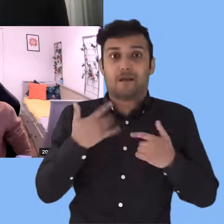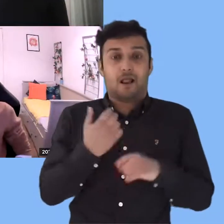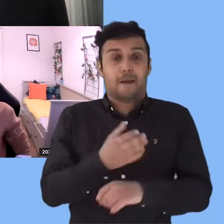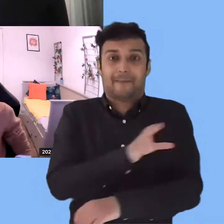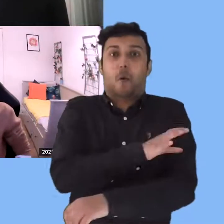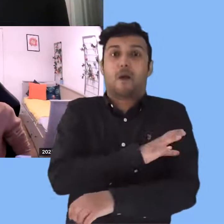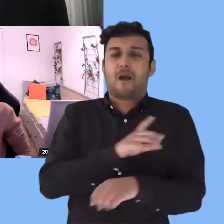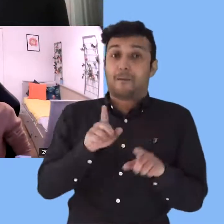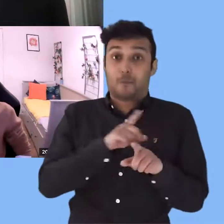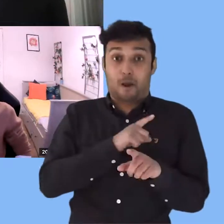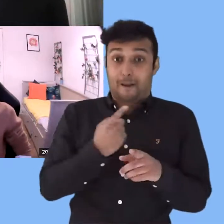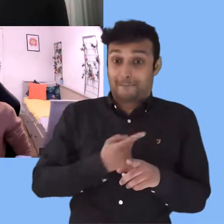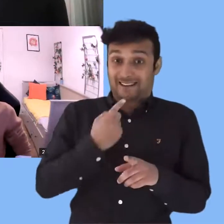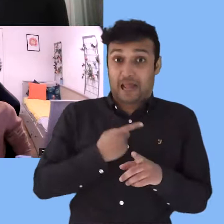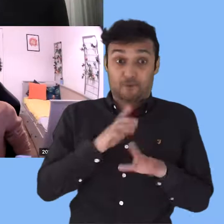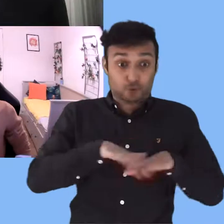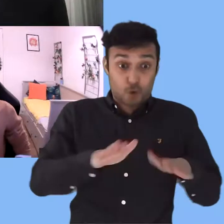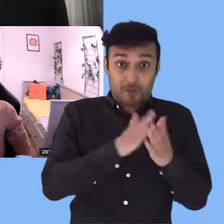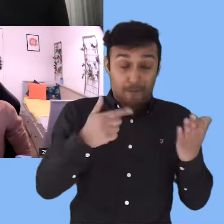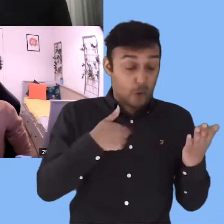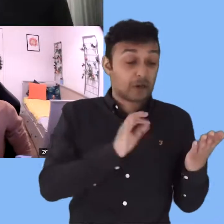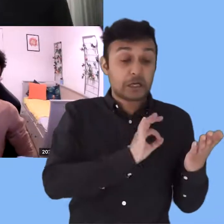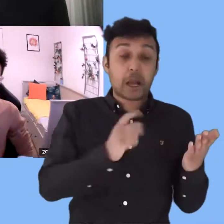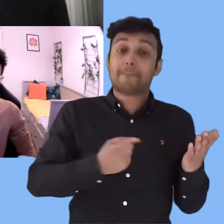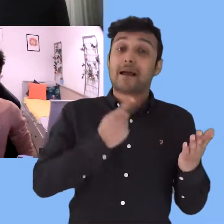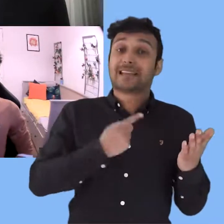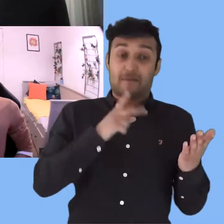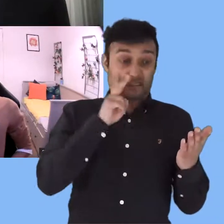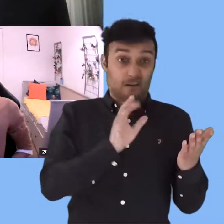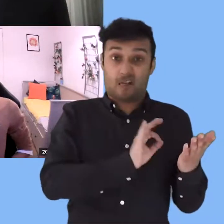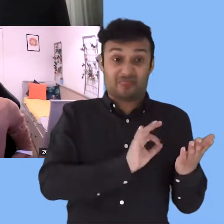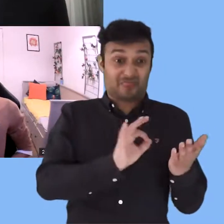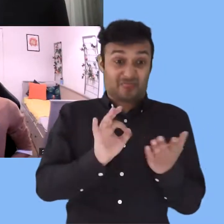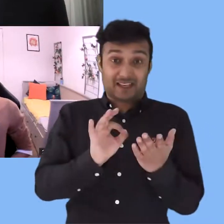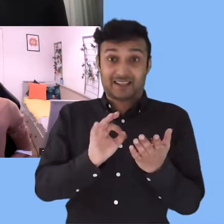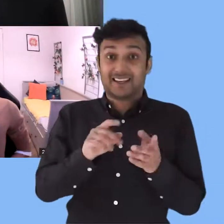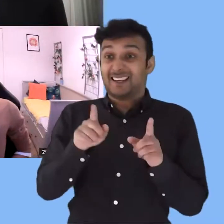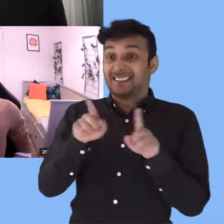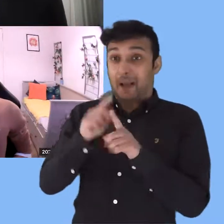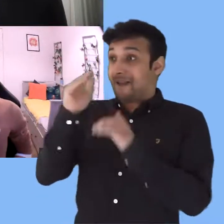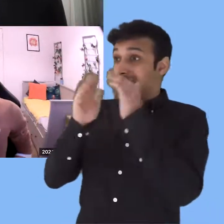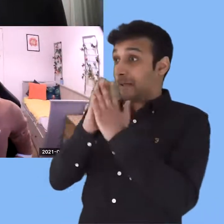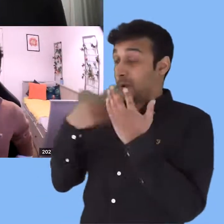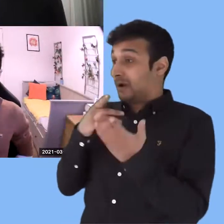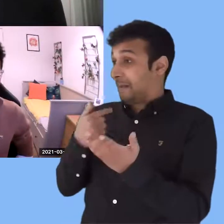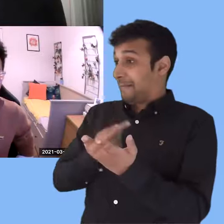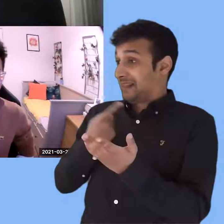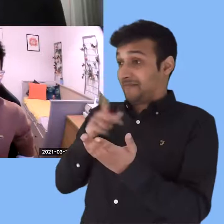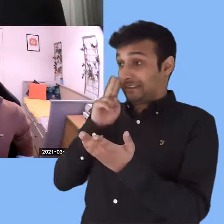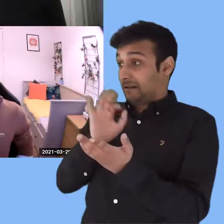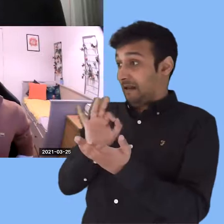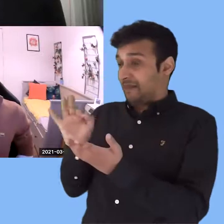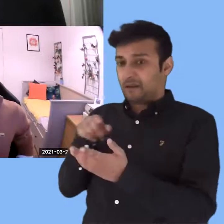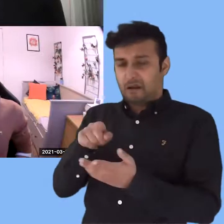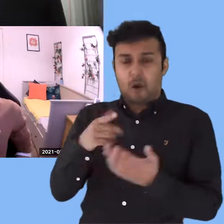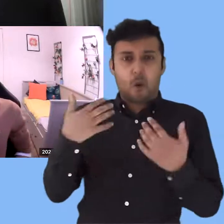was so powerful. And yes, my eyes are a revolution. We're not just, it's okay to be different. And that's what Joanna, the author, was saying. This is not the